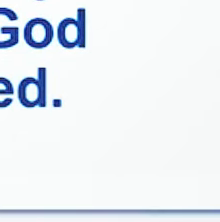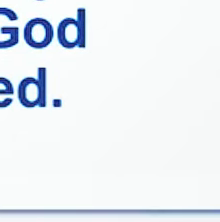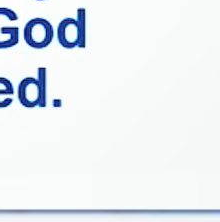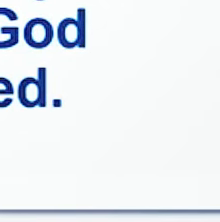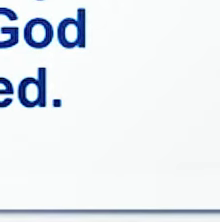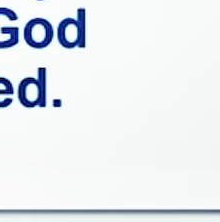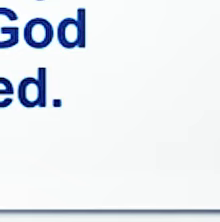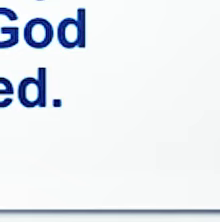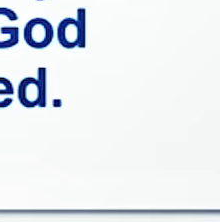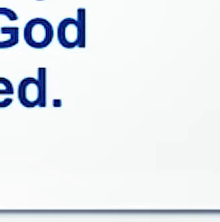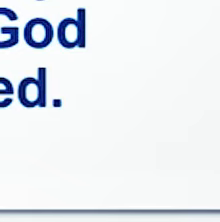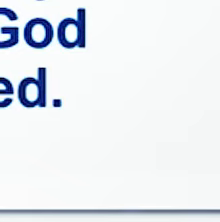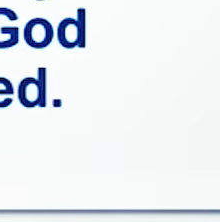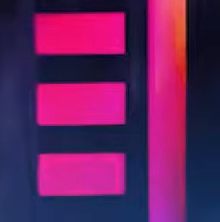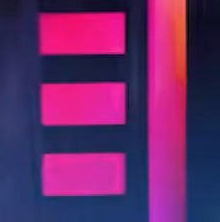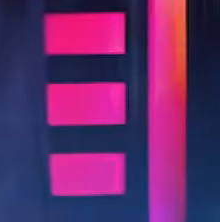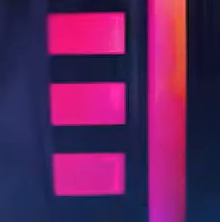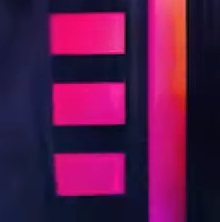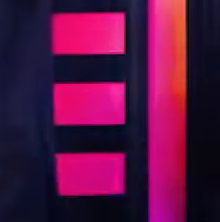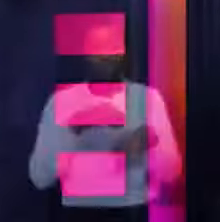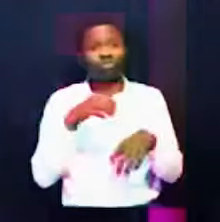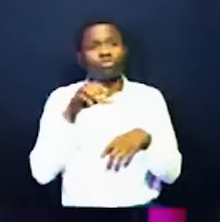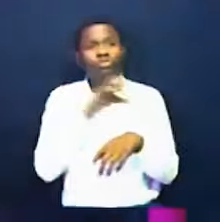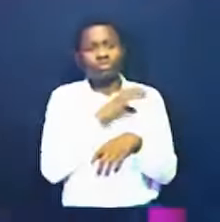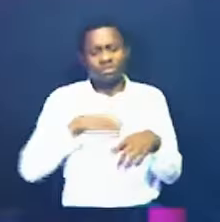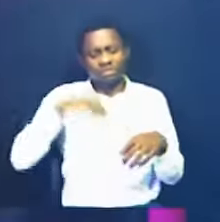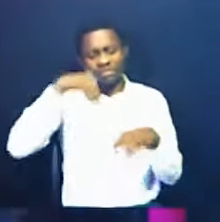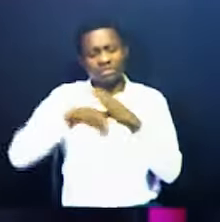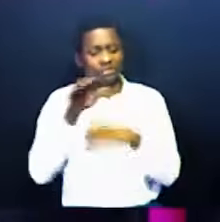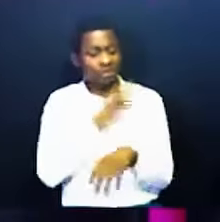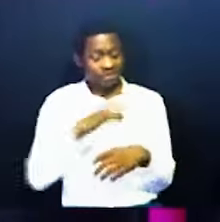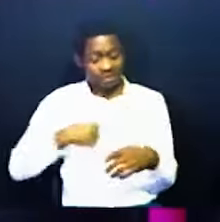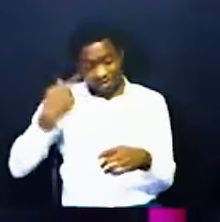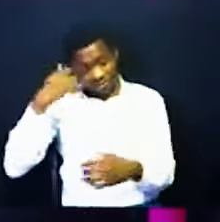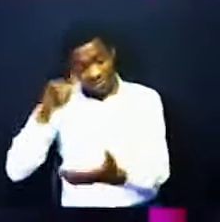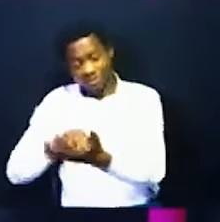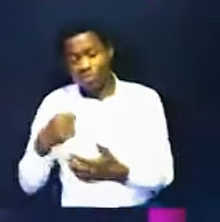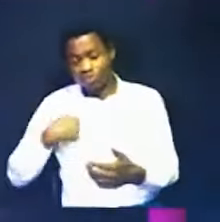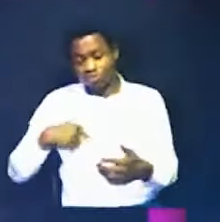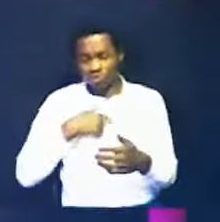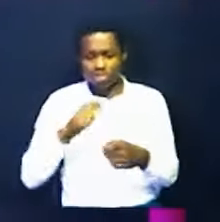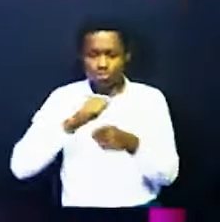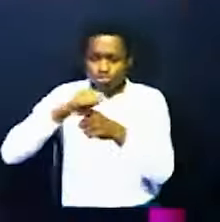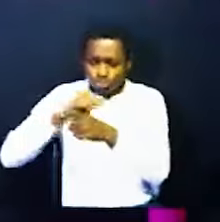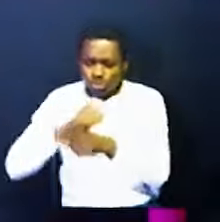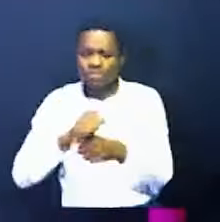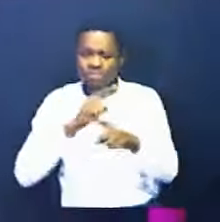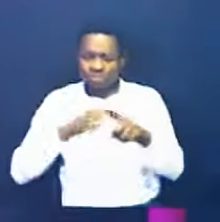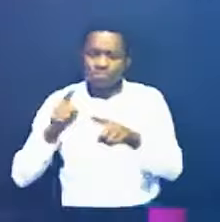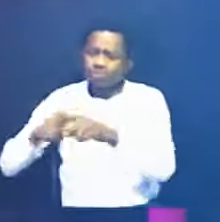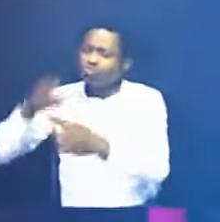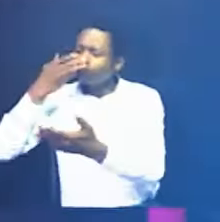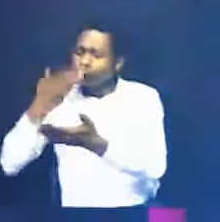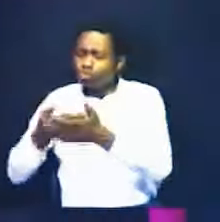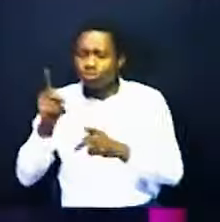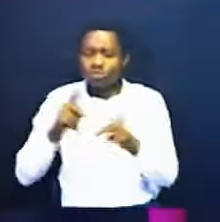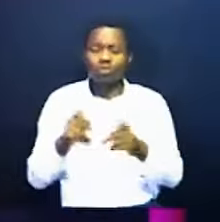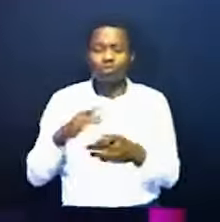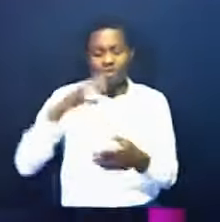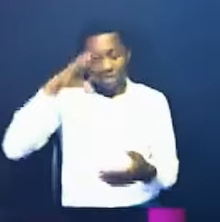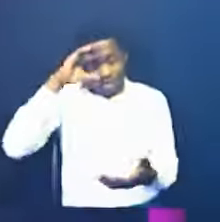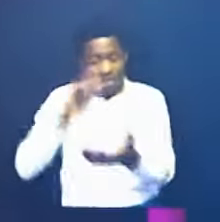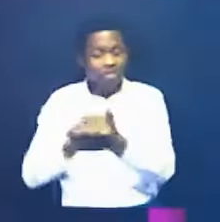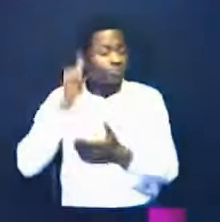have been created in Christ for that purpose. The church needs